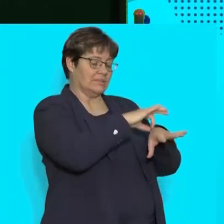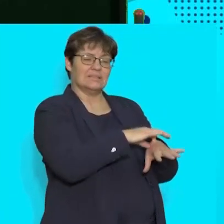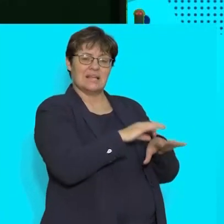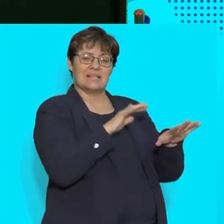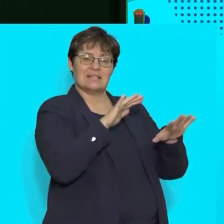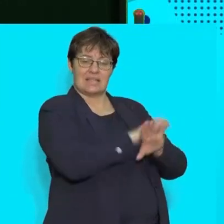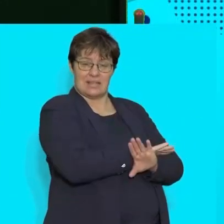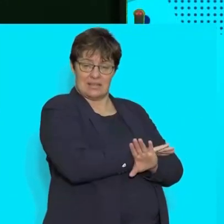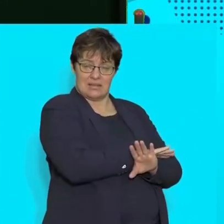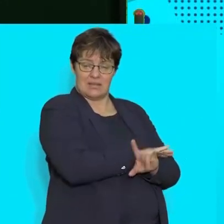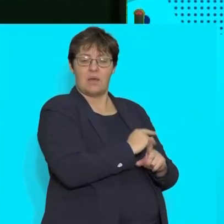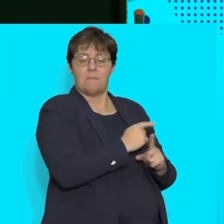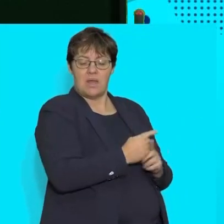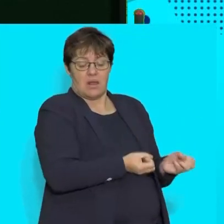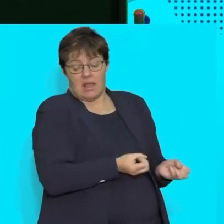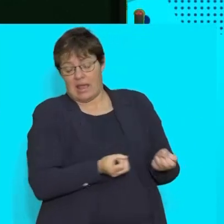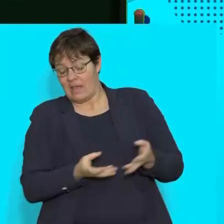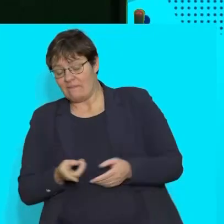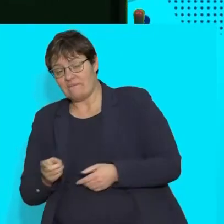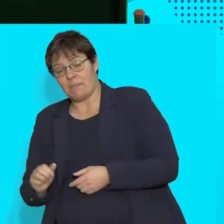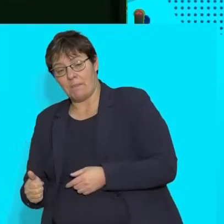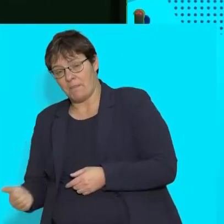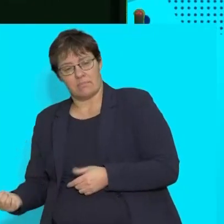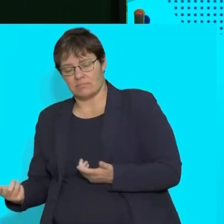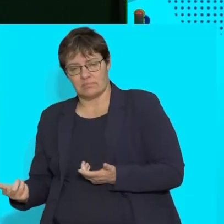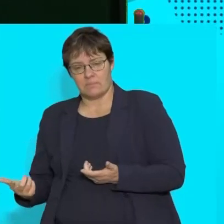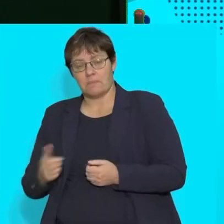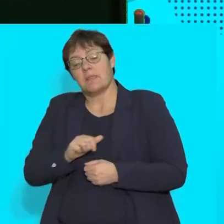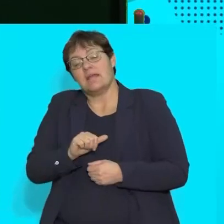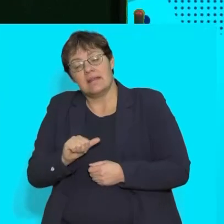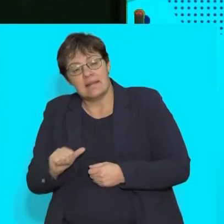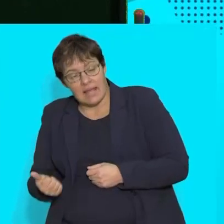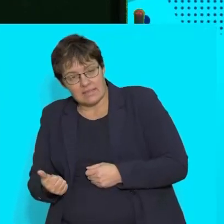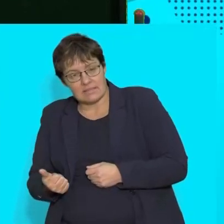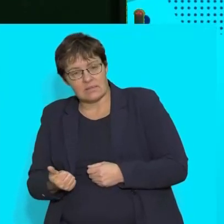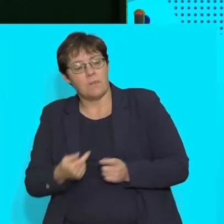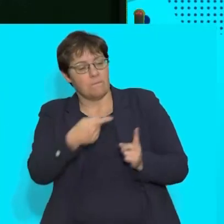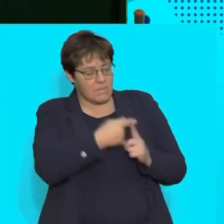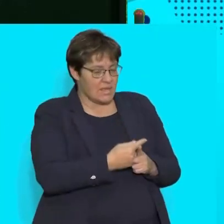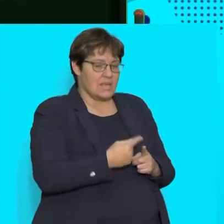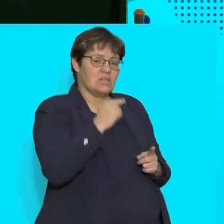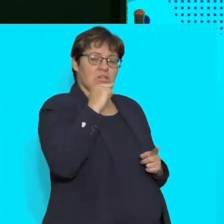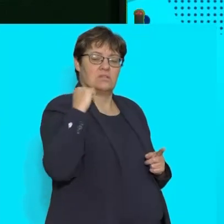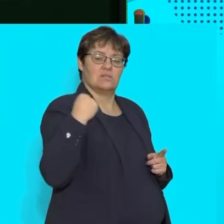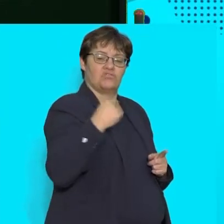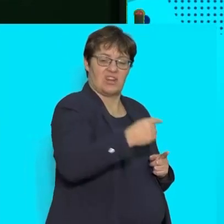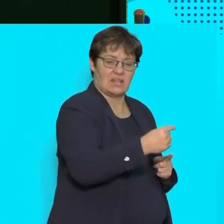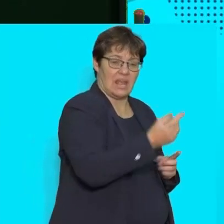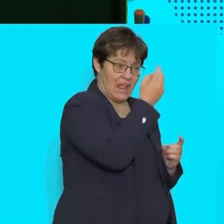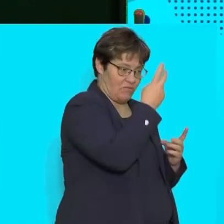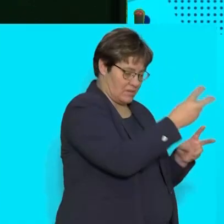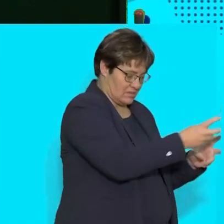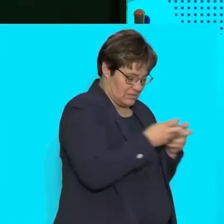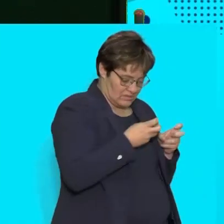skin color will not be passed on to the next generation. The next generation inherits your genetic information from